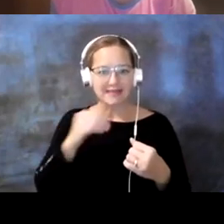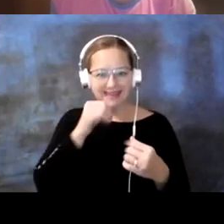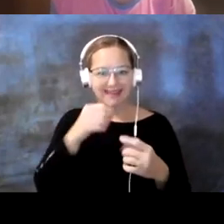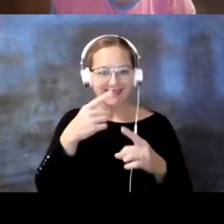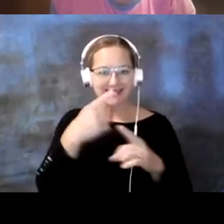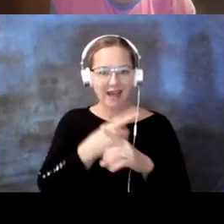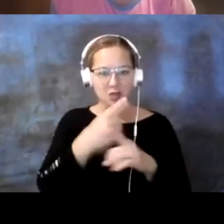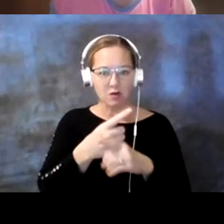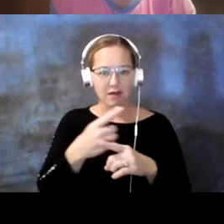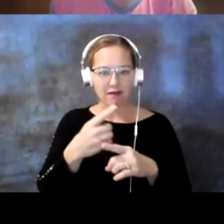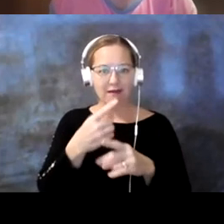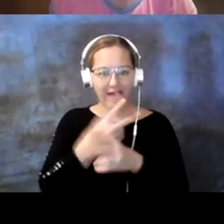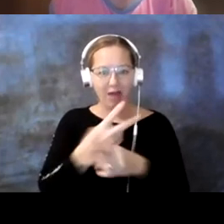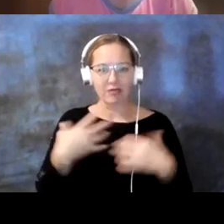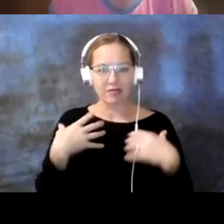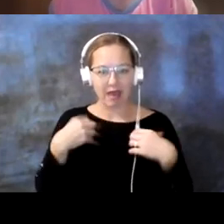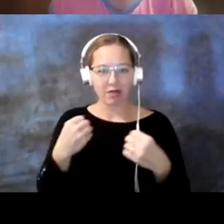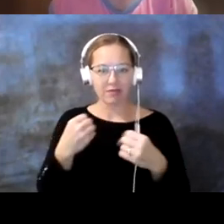do in that situation?